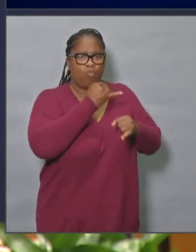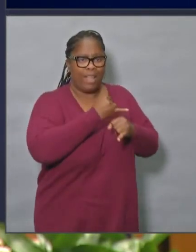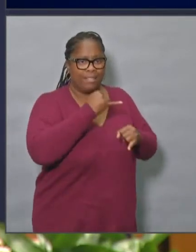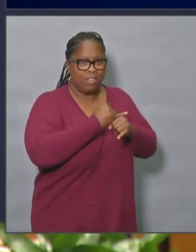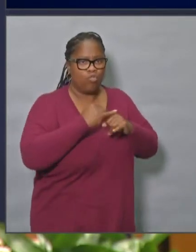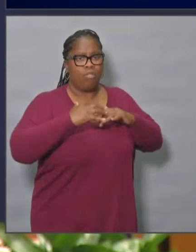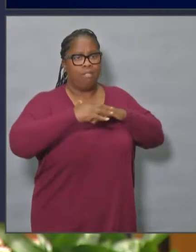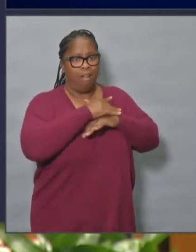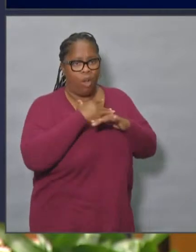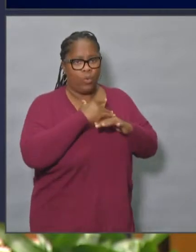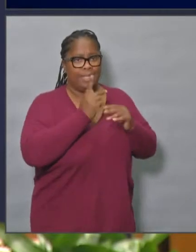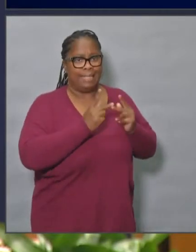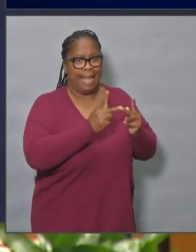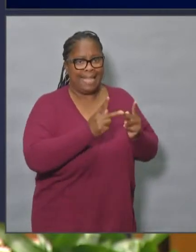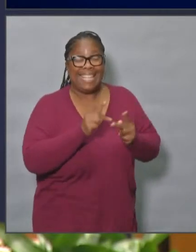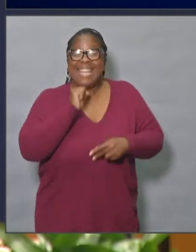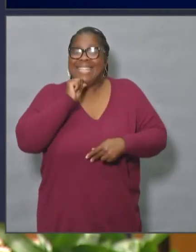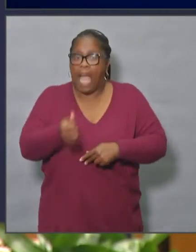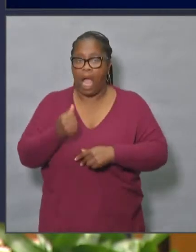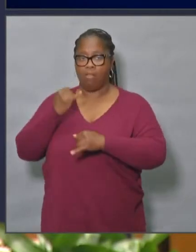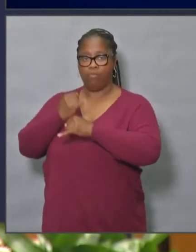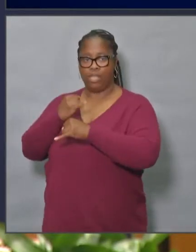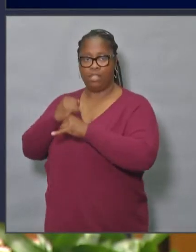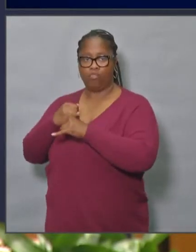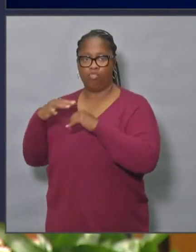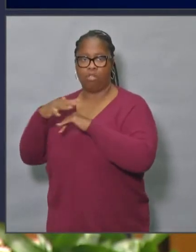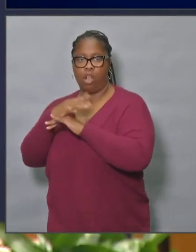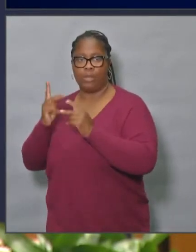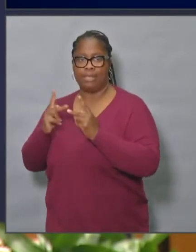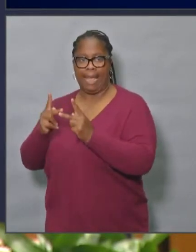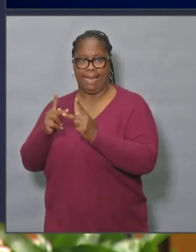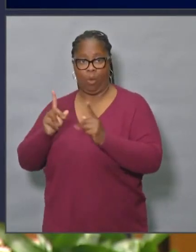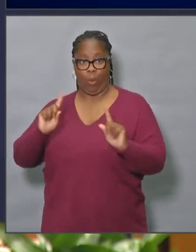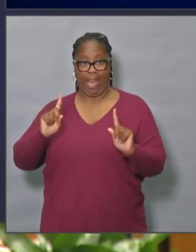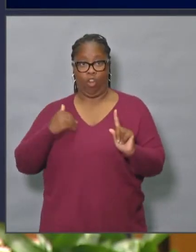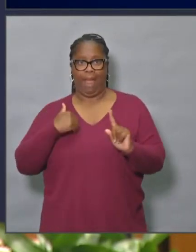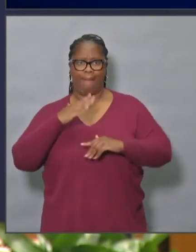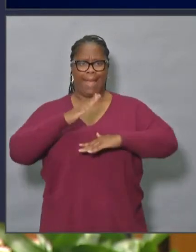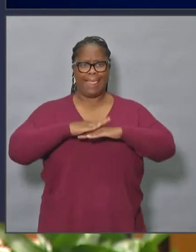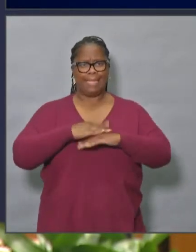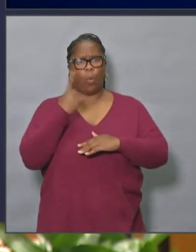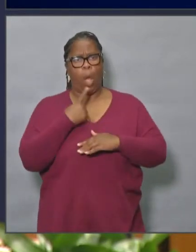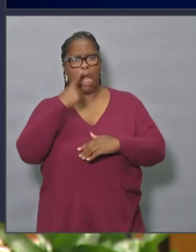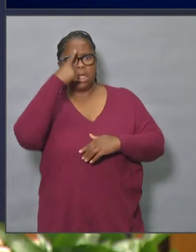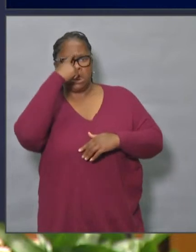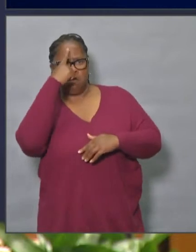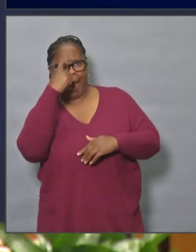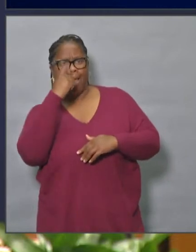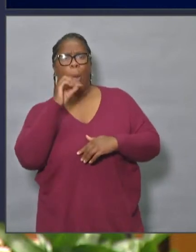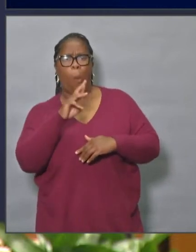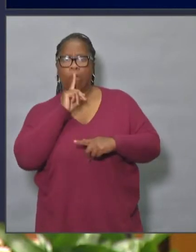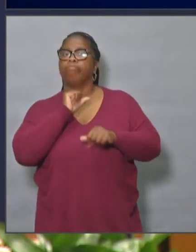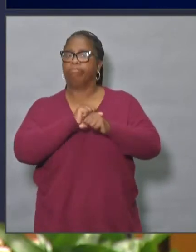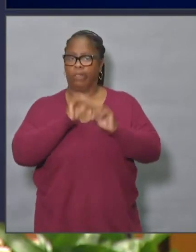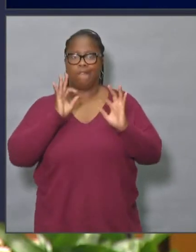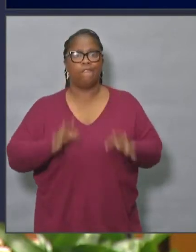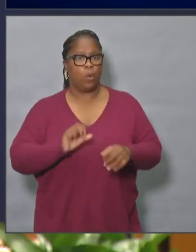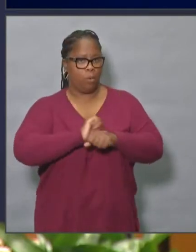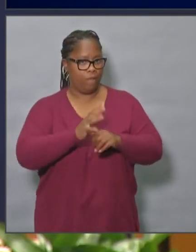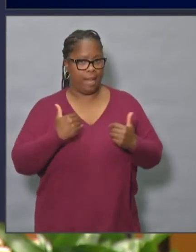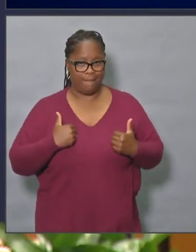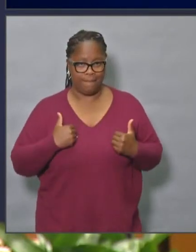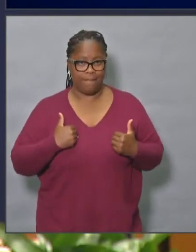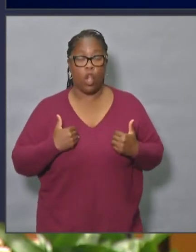congregate settings and non-residential settings with at least one confirmed or suspect case of COVID-19. Currently,